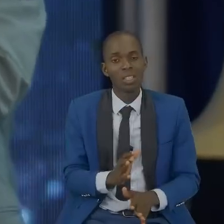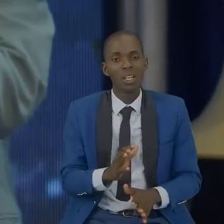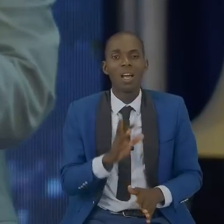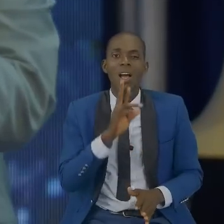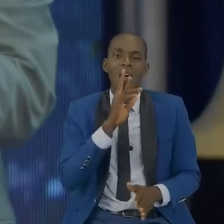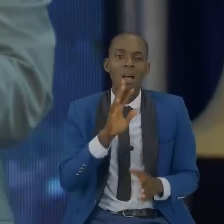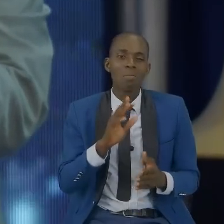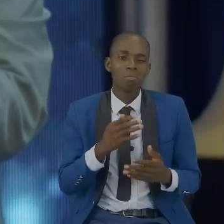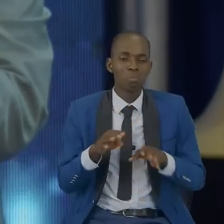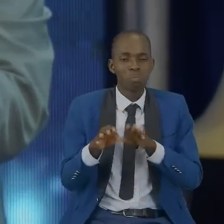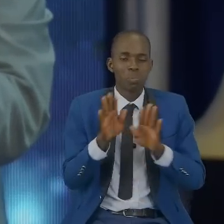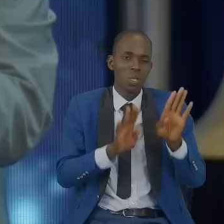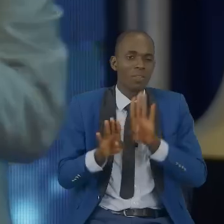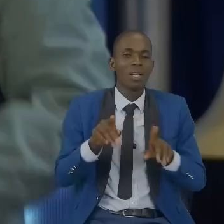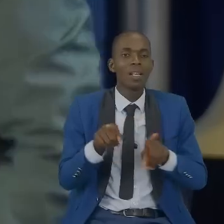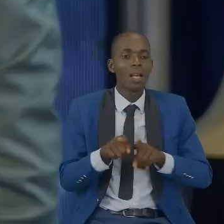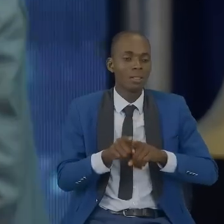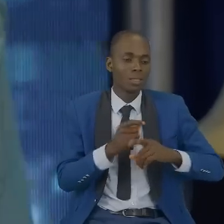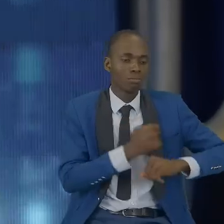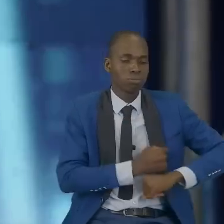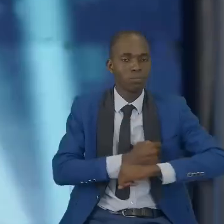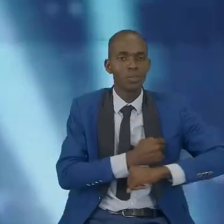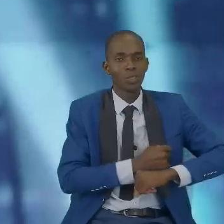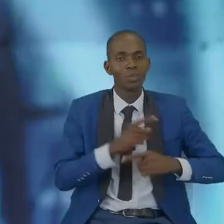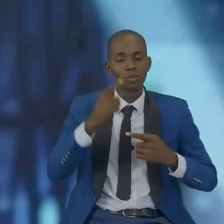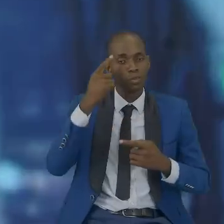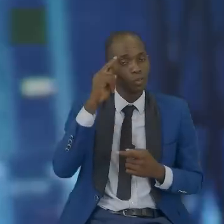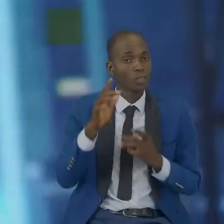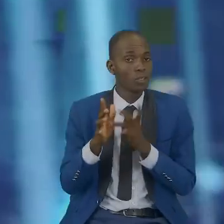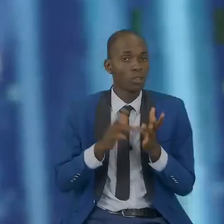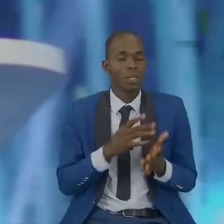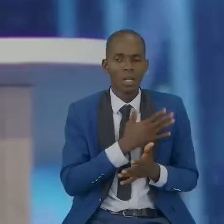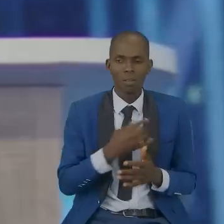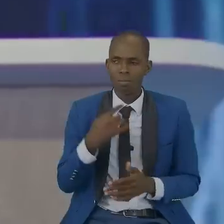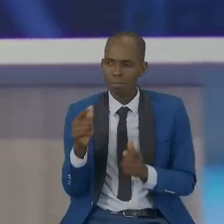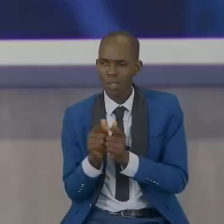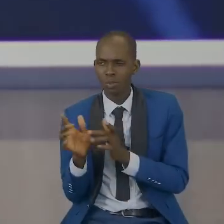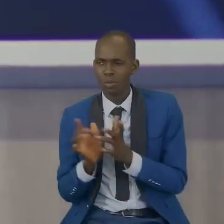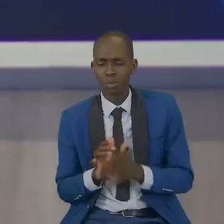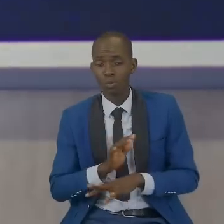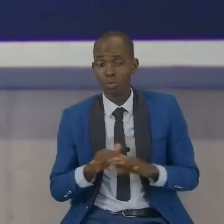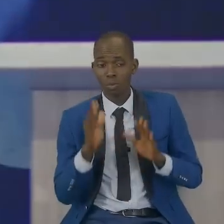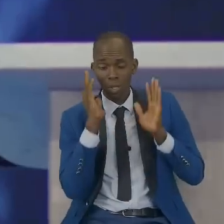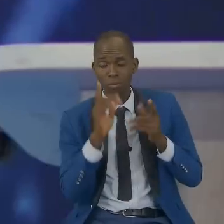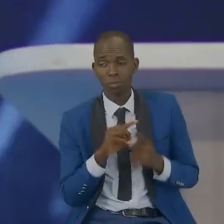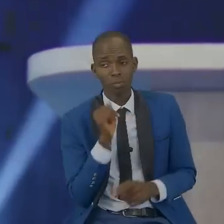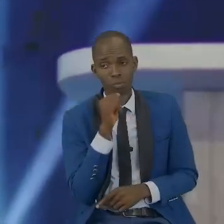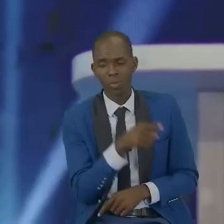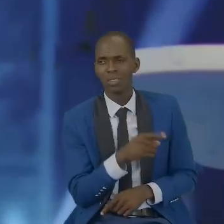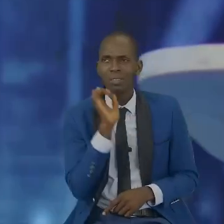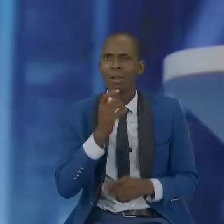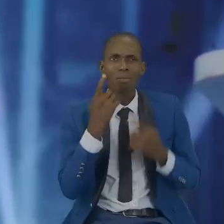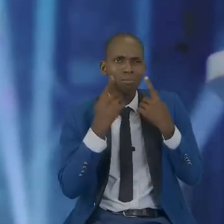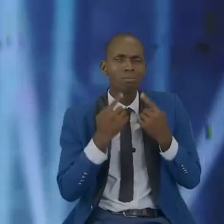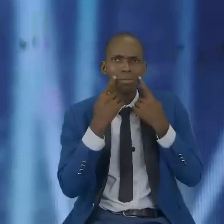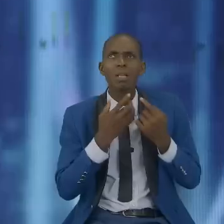protective bodyguard. And they came to tell Jesus, don't attend to her, she's crying too